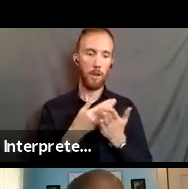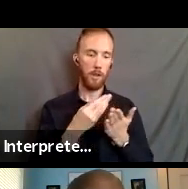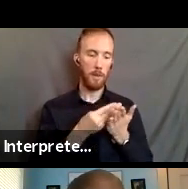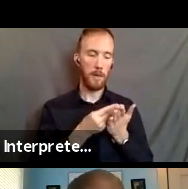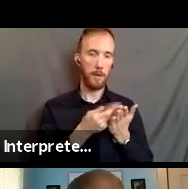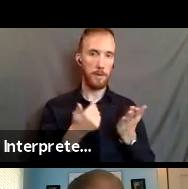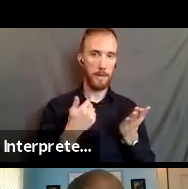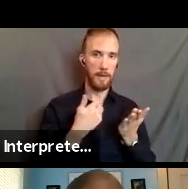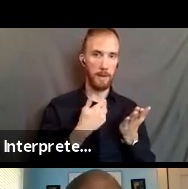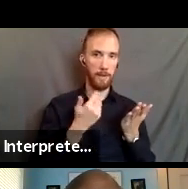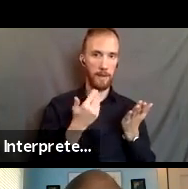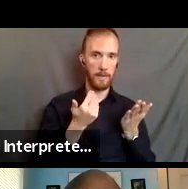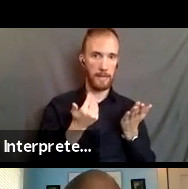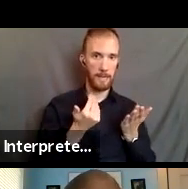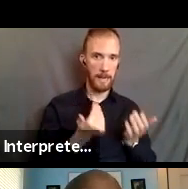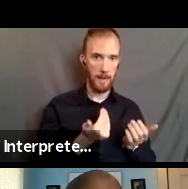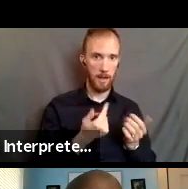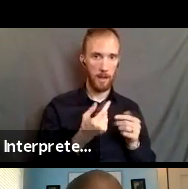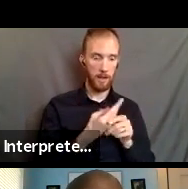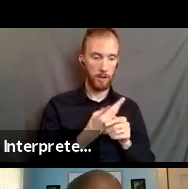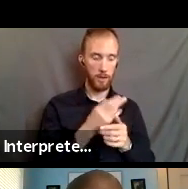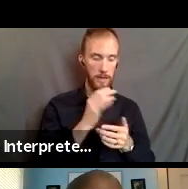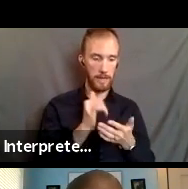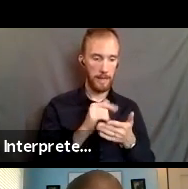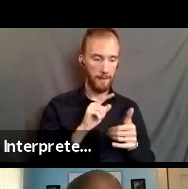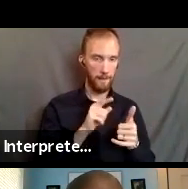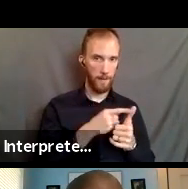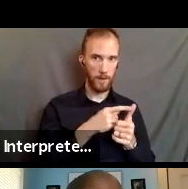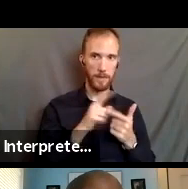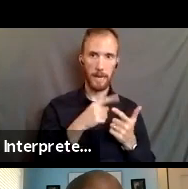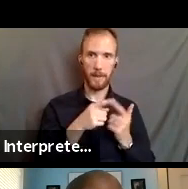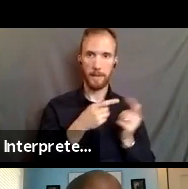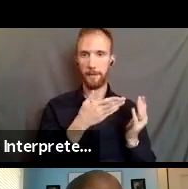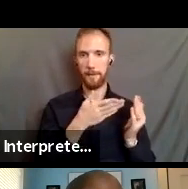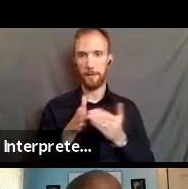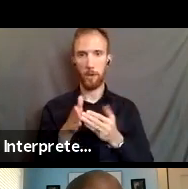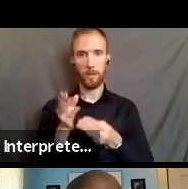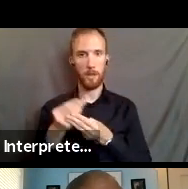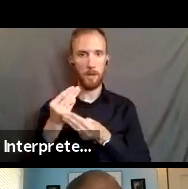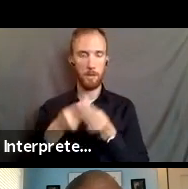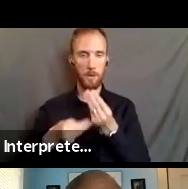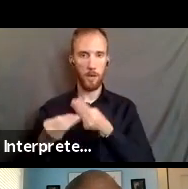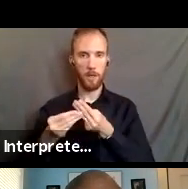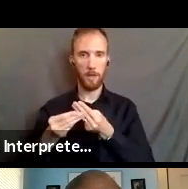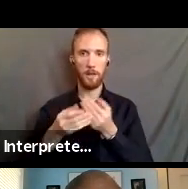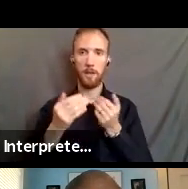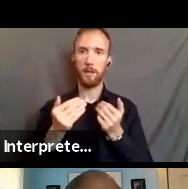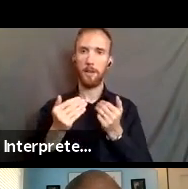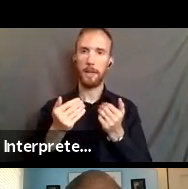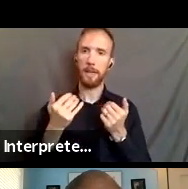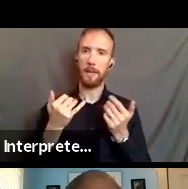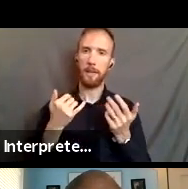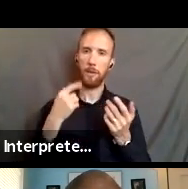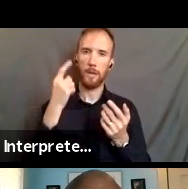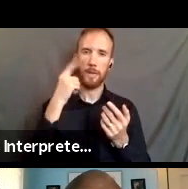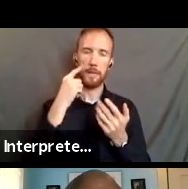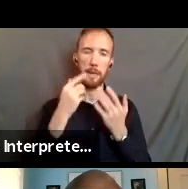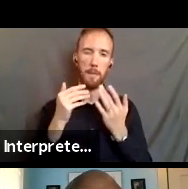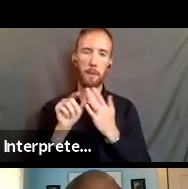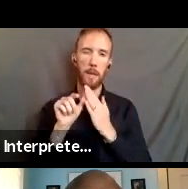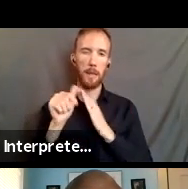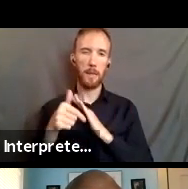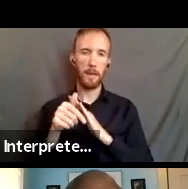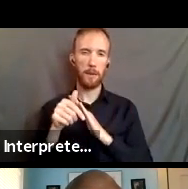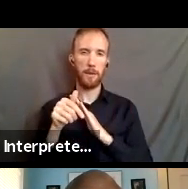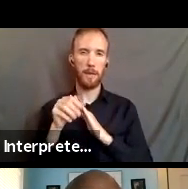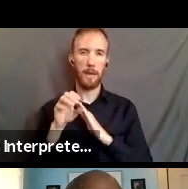now before we go to the market so our our timing right now is to go to the board sometime in october for the resolution